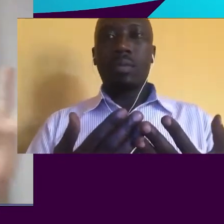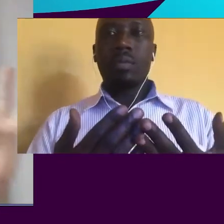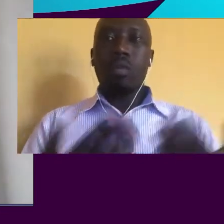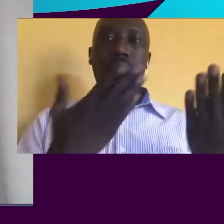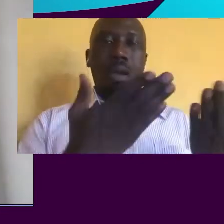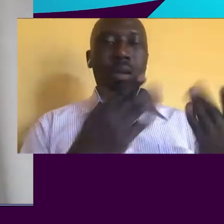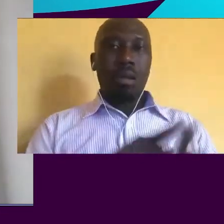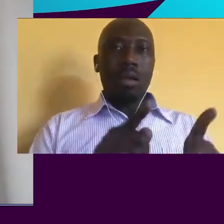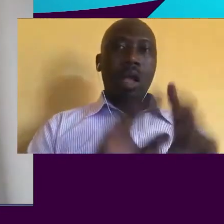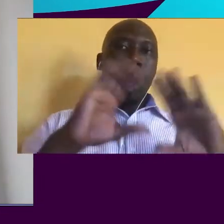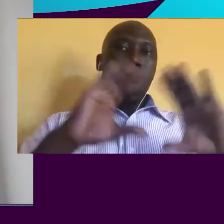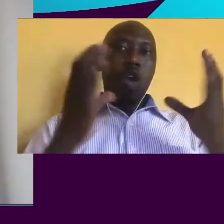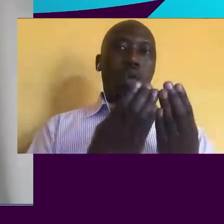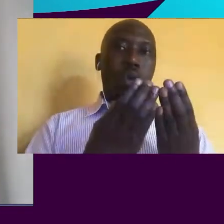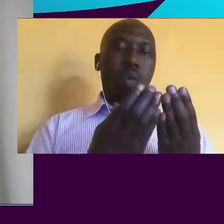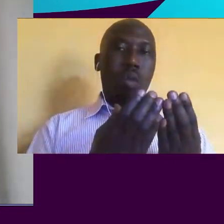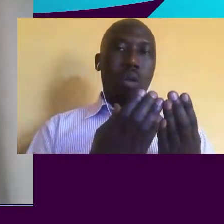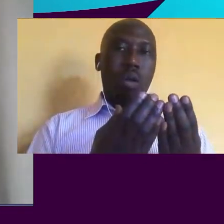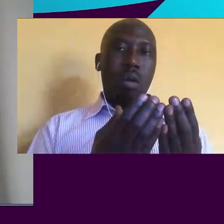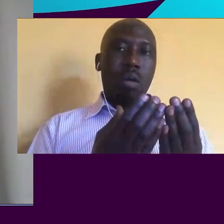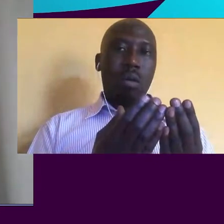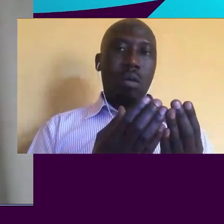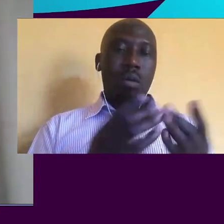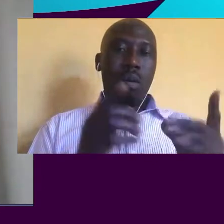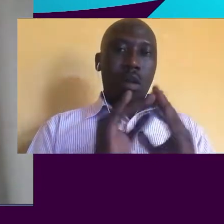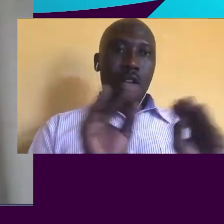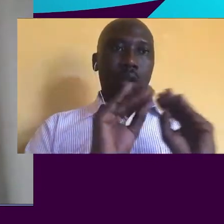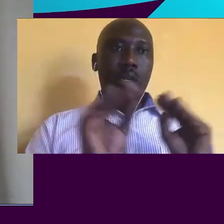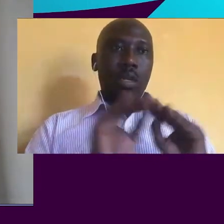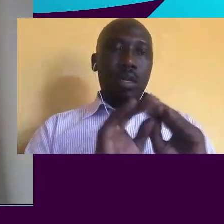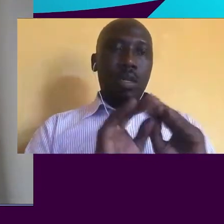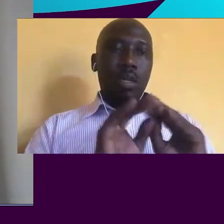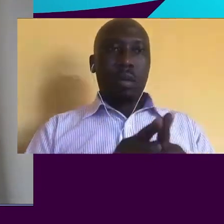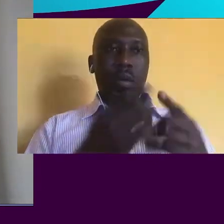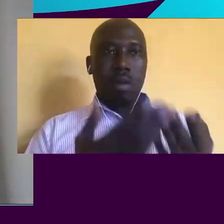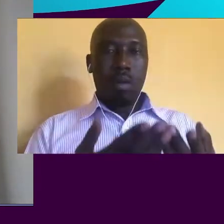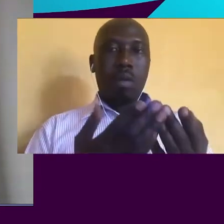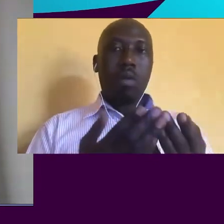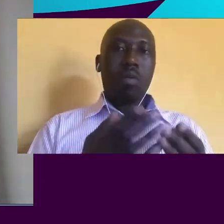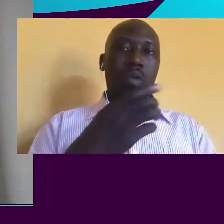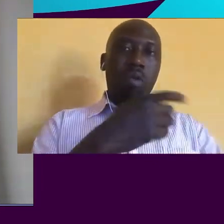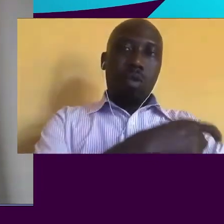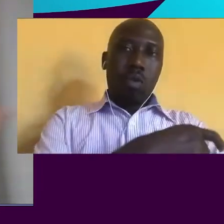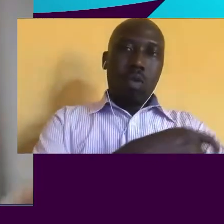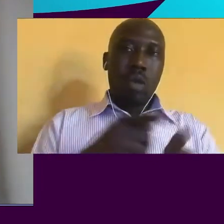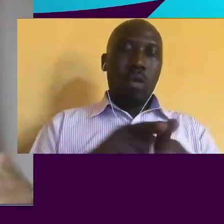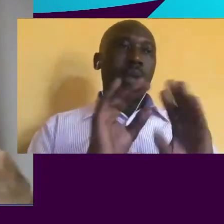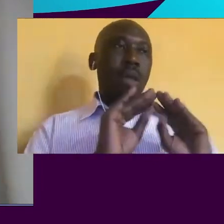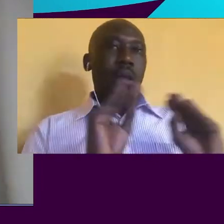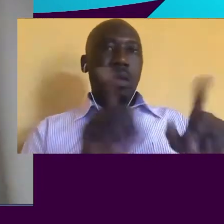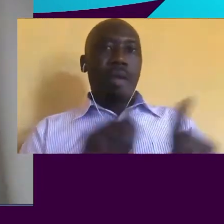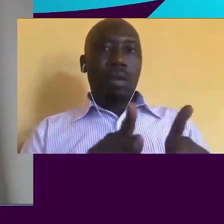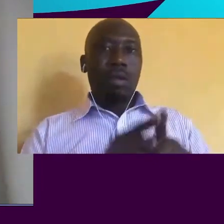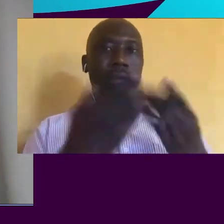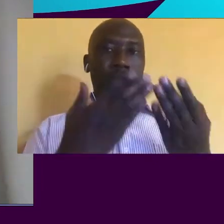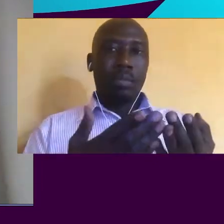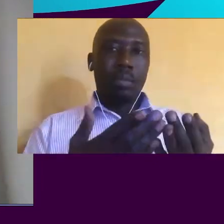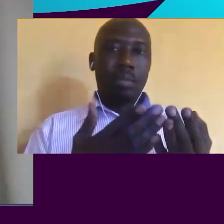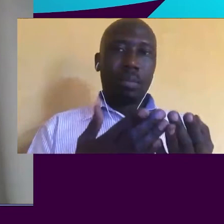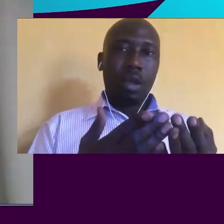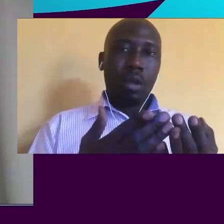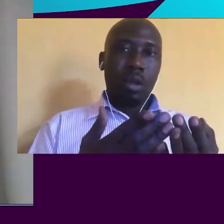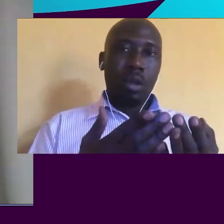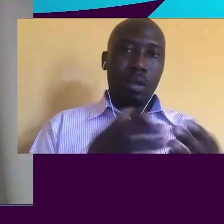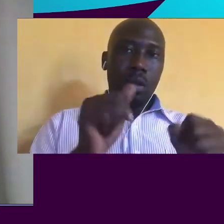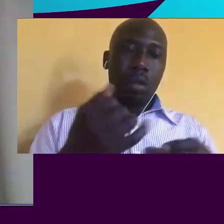we've done some training packages for our coaches and coach educators like Lydia, so that they can incorporate that into